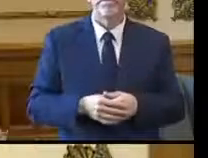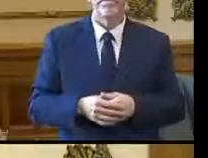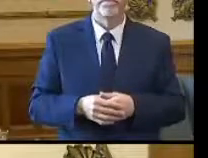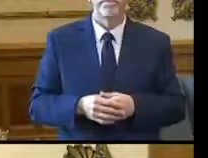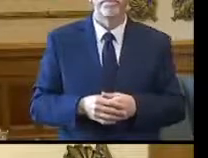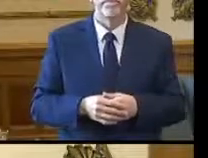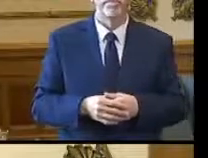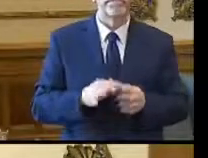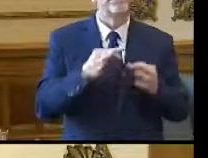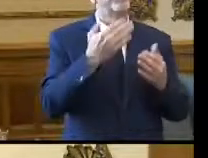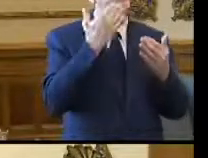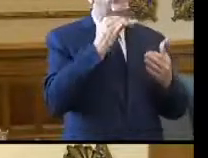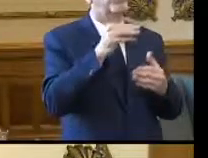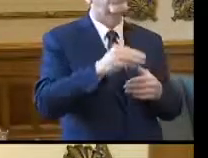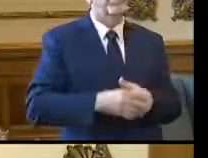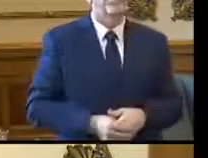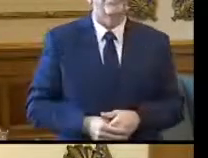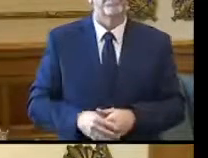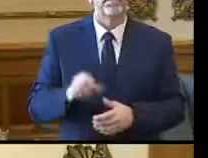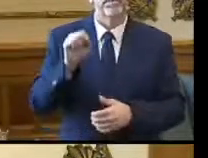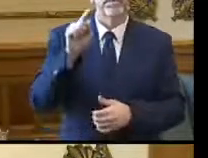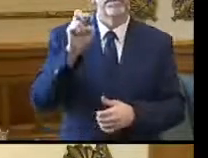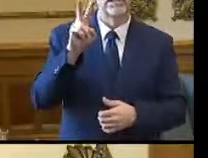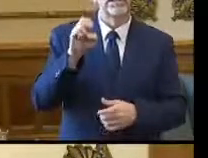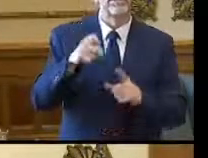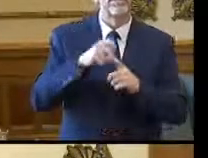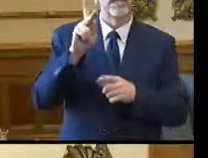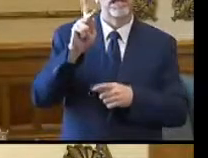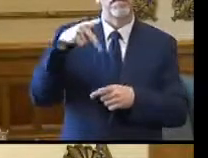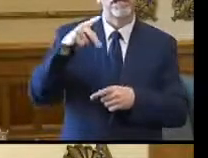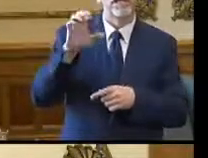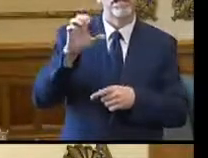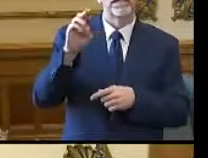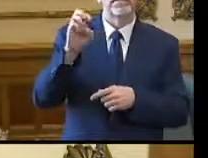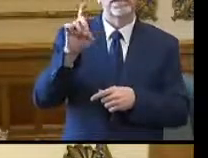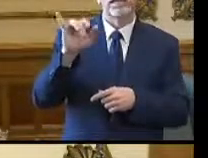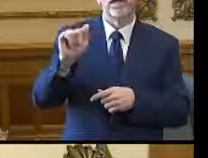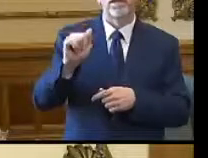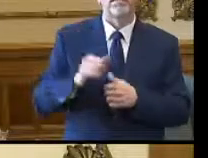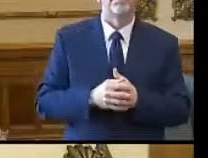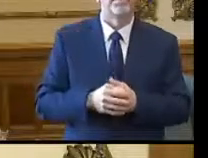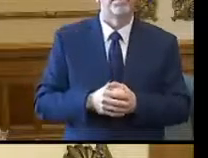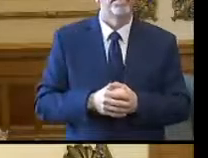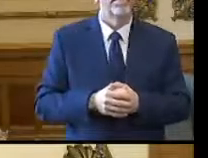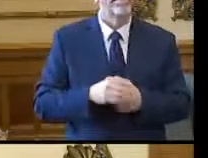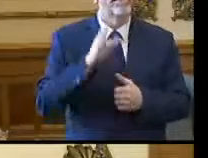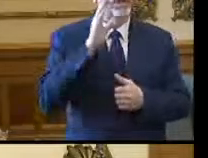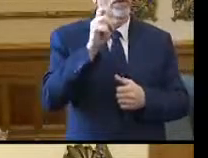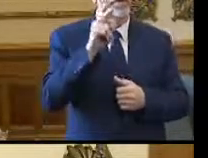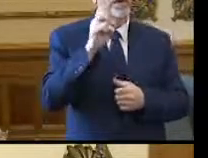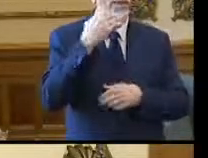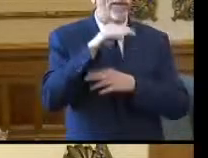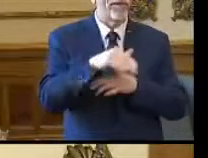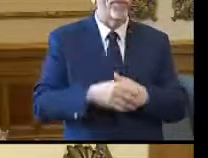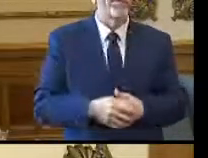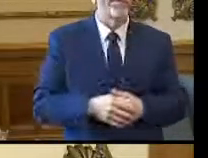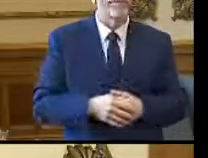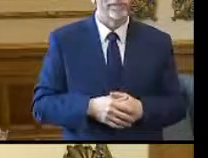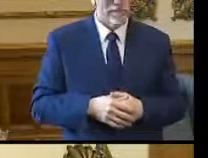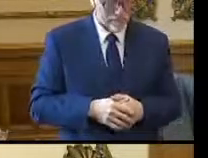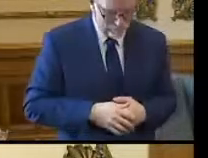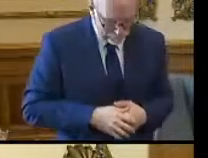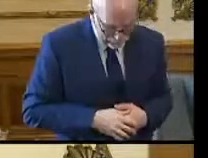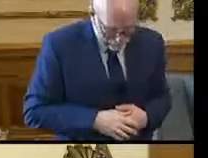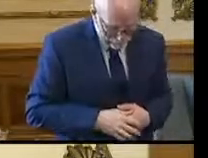And Dr. Hoynicki? Our role really is to stand by our other partners, with the health department, As